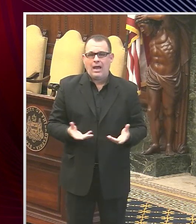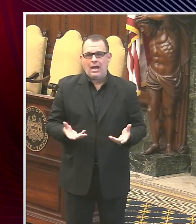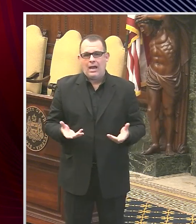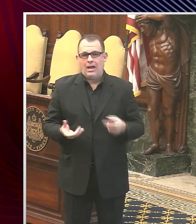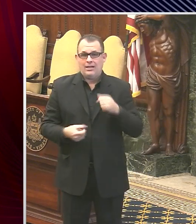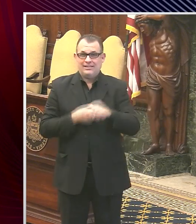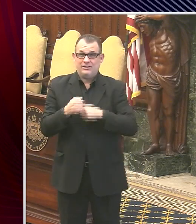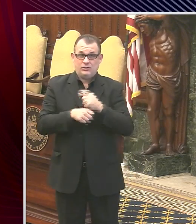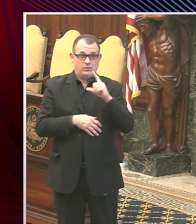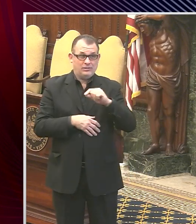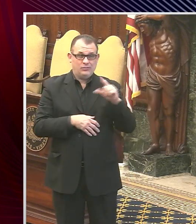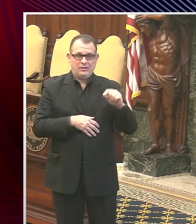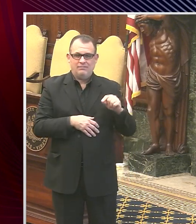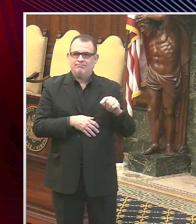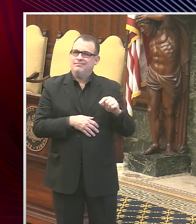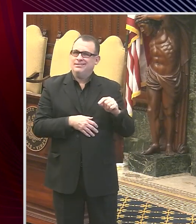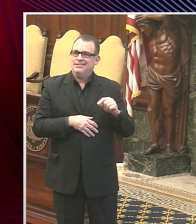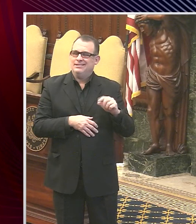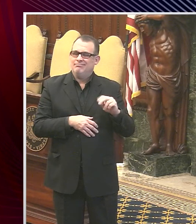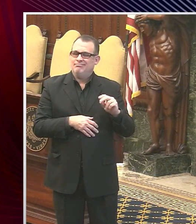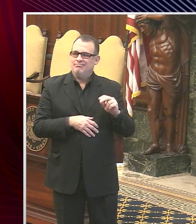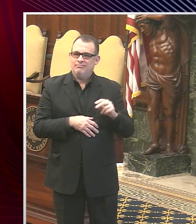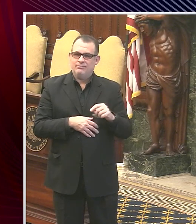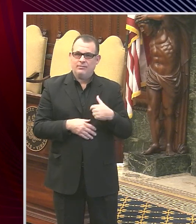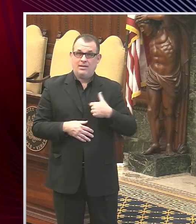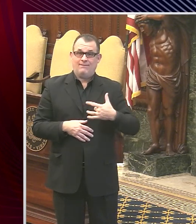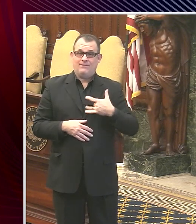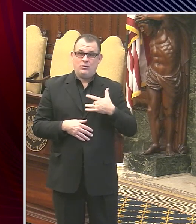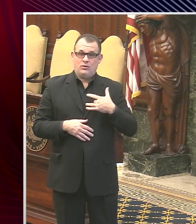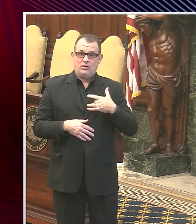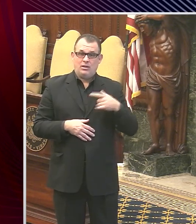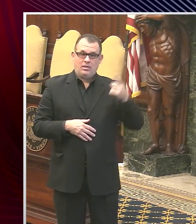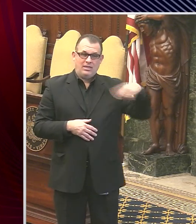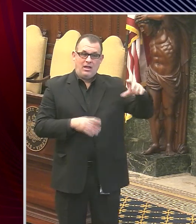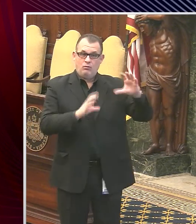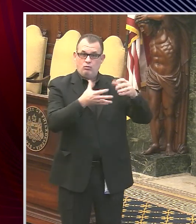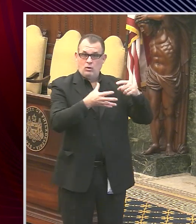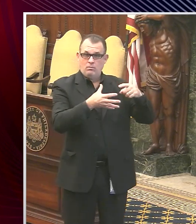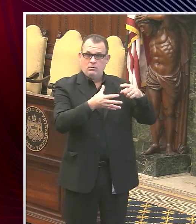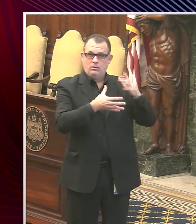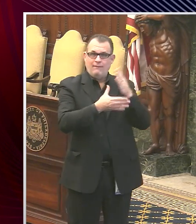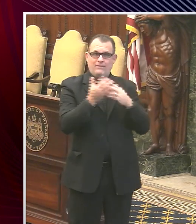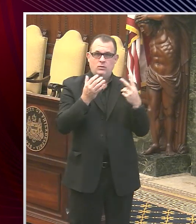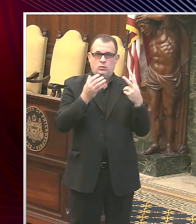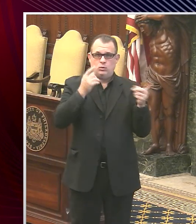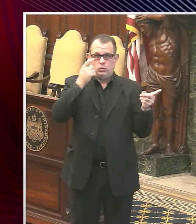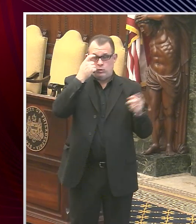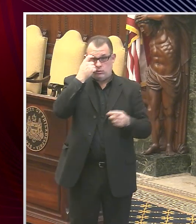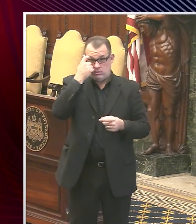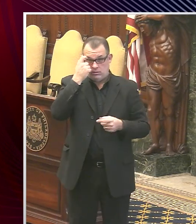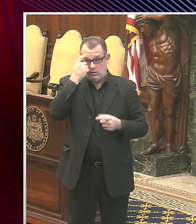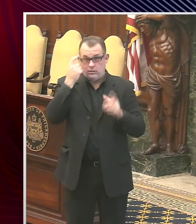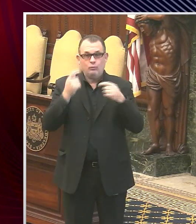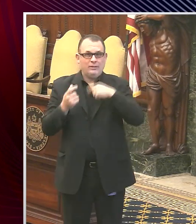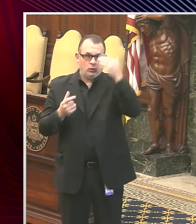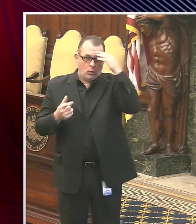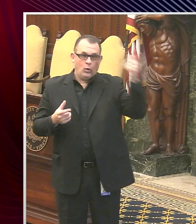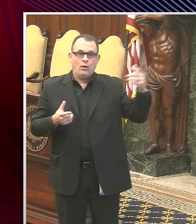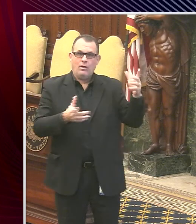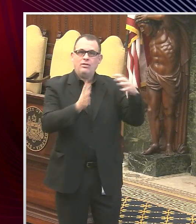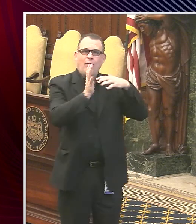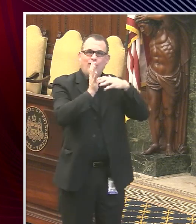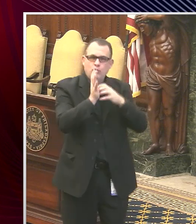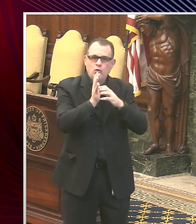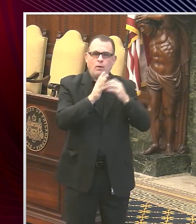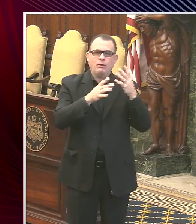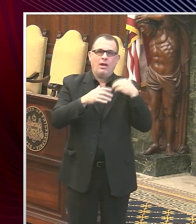the end of the year. They're, I believe, in phase 2. As much as we know that people are vulnerable and they're reasonably concerned,